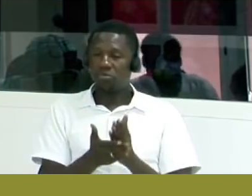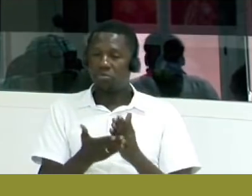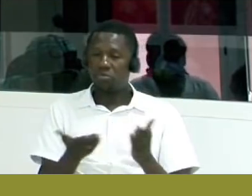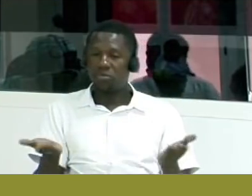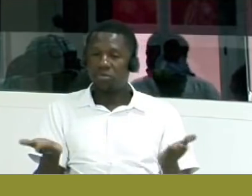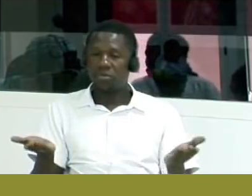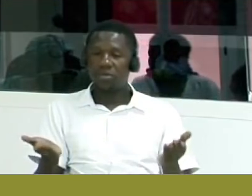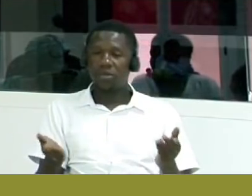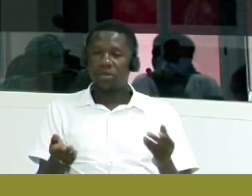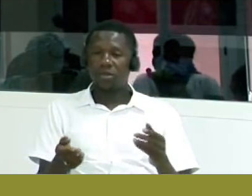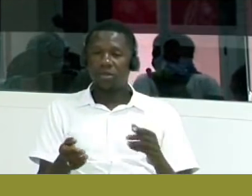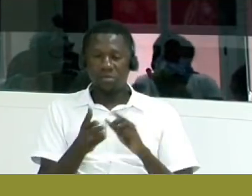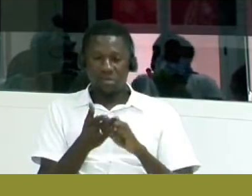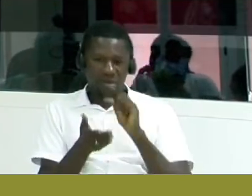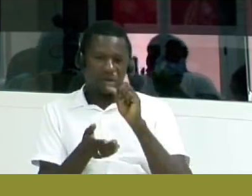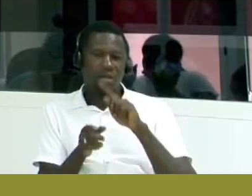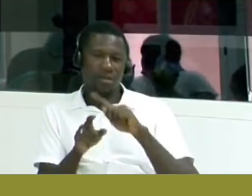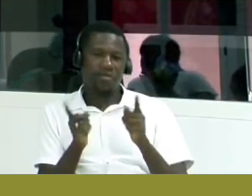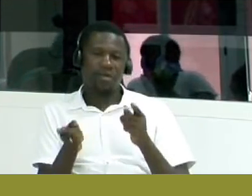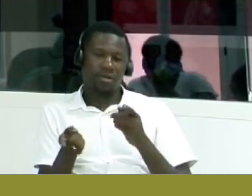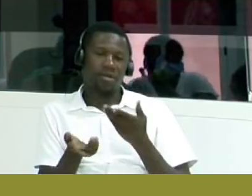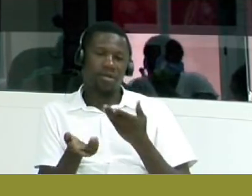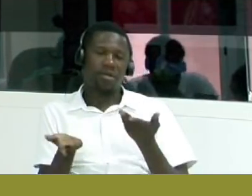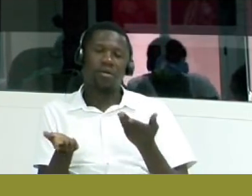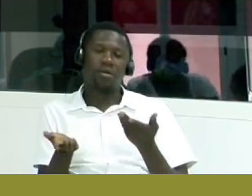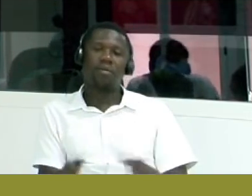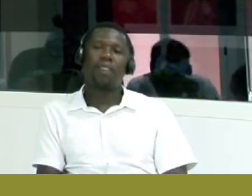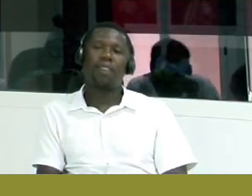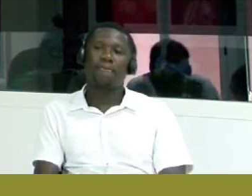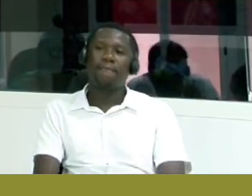difference. Anyway.